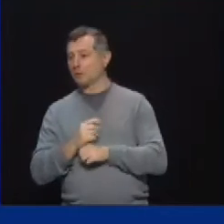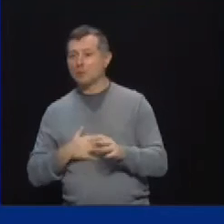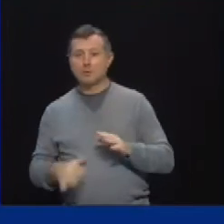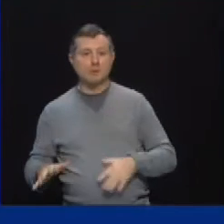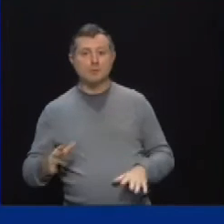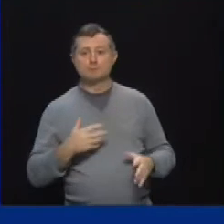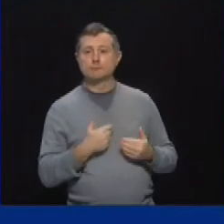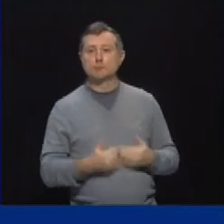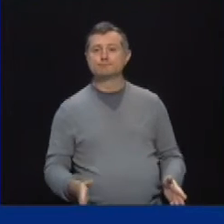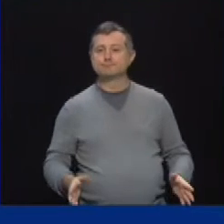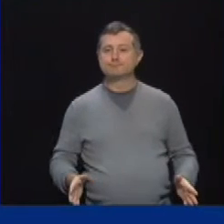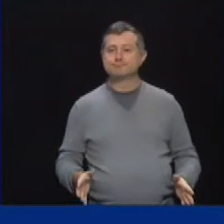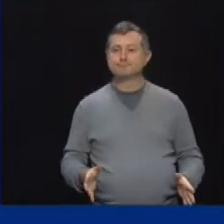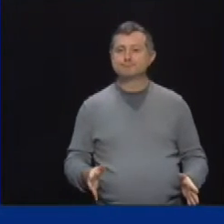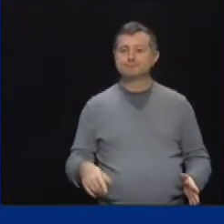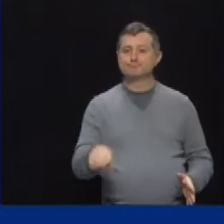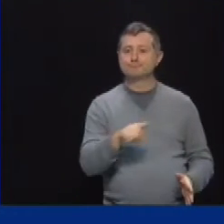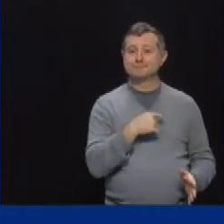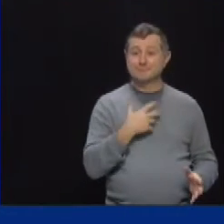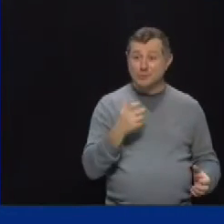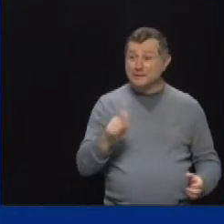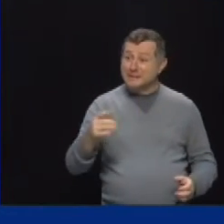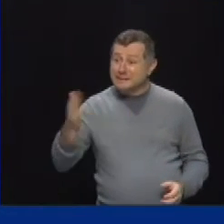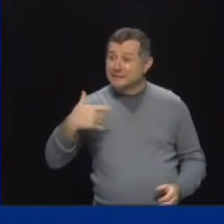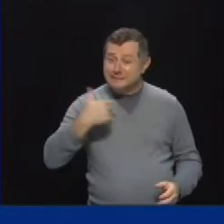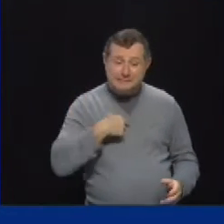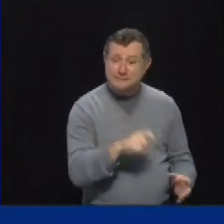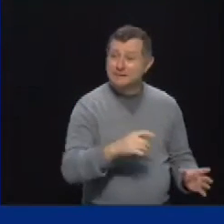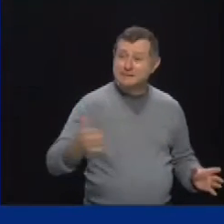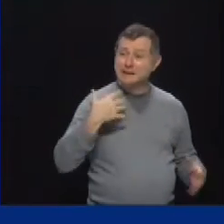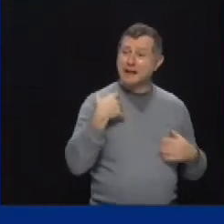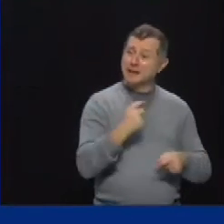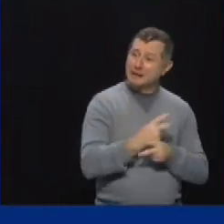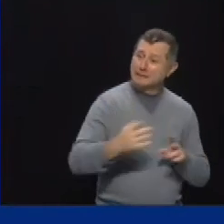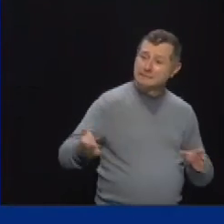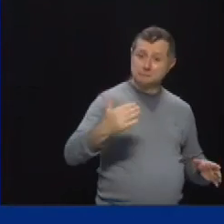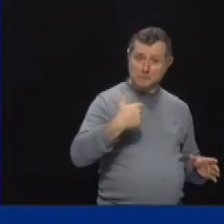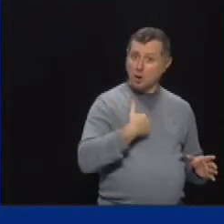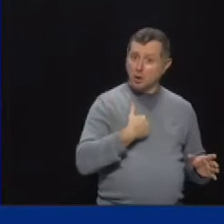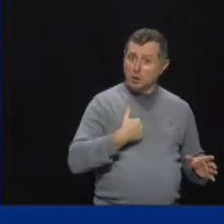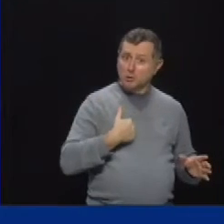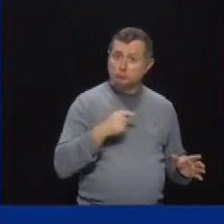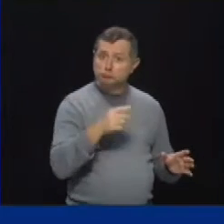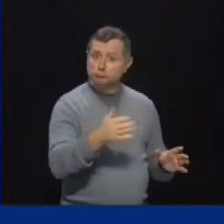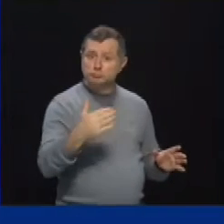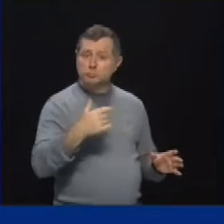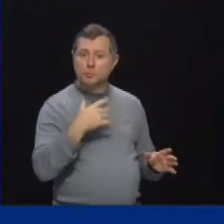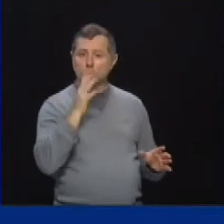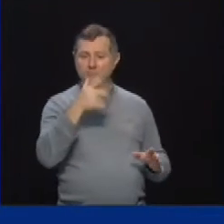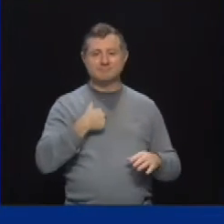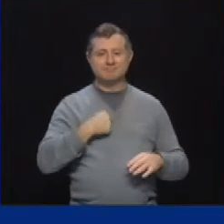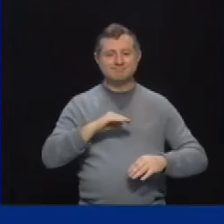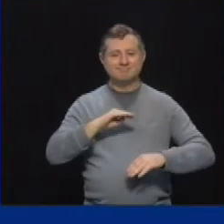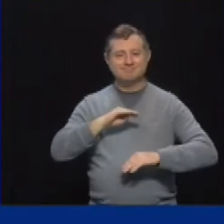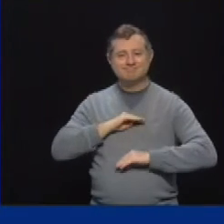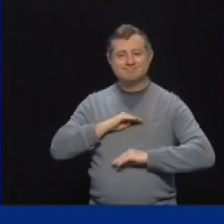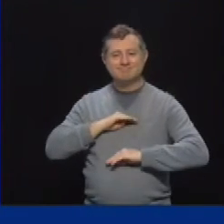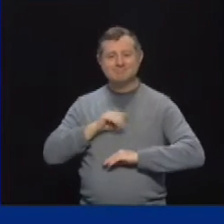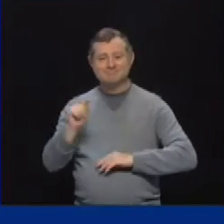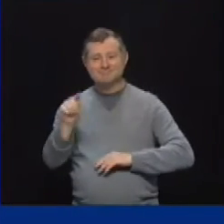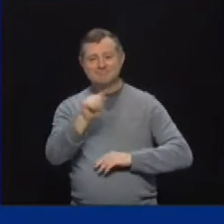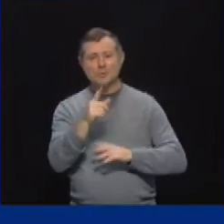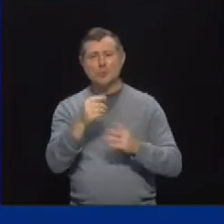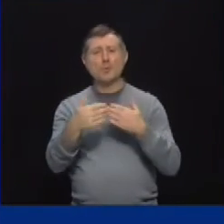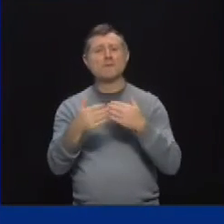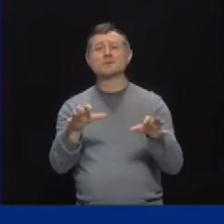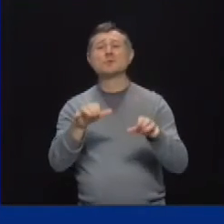you desperately. We'll make it easy. We'll get you the job, and you'll find it enormously satisfying to help, do whatever you can to help your fellow